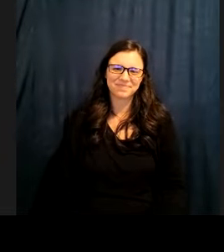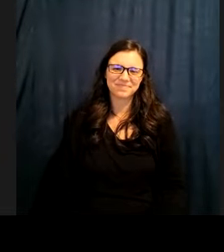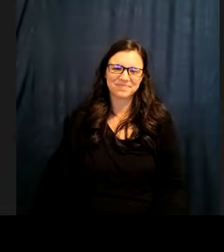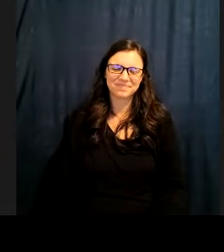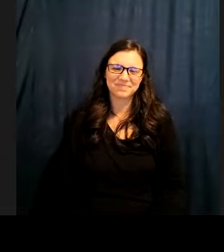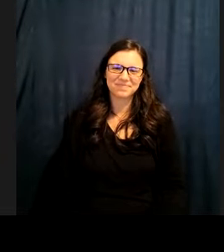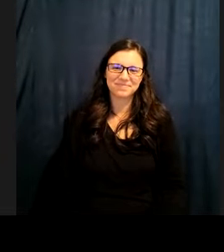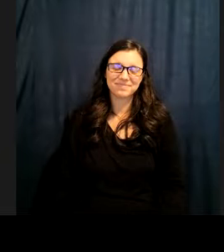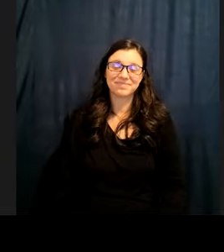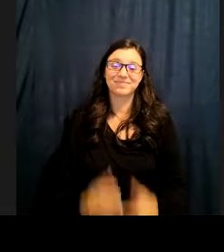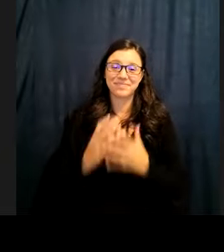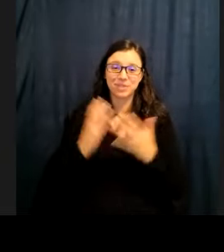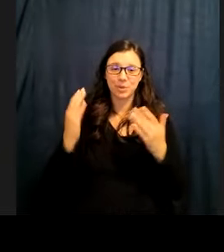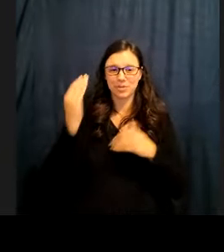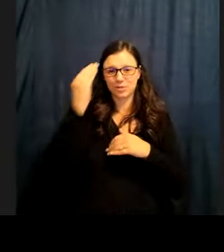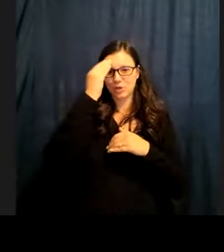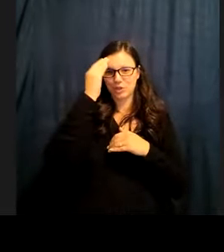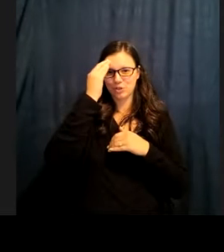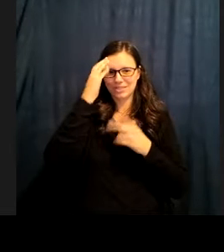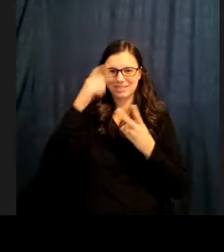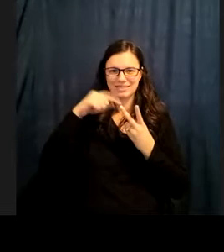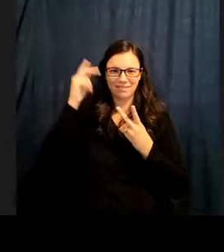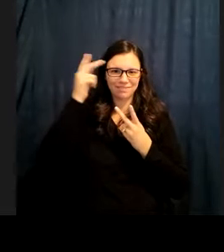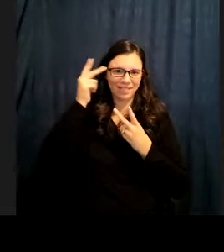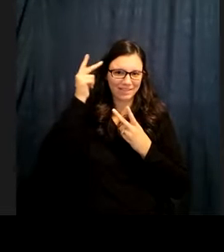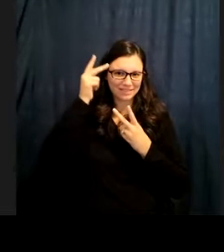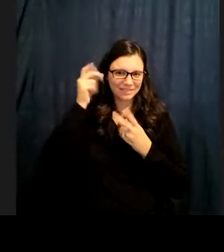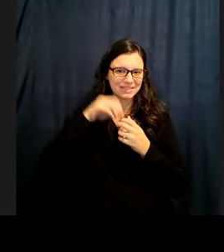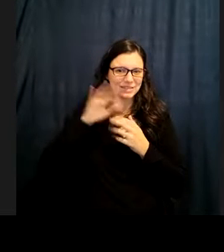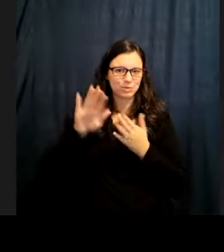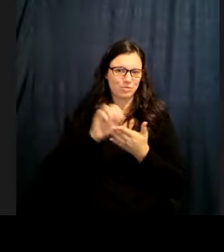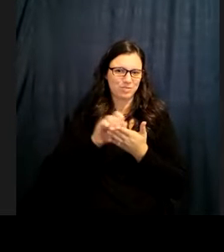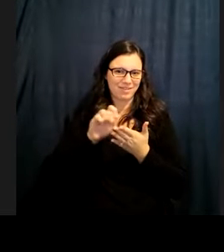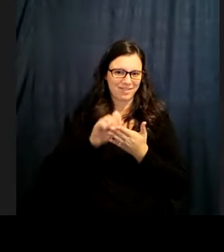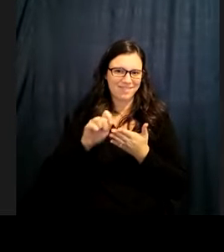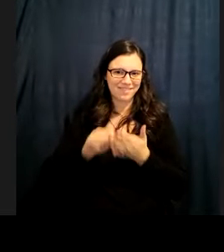There's so much consciousness and philosophy in what you write.